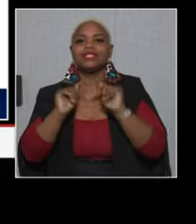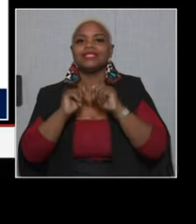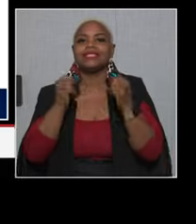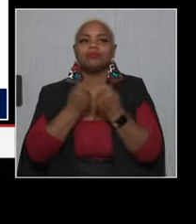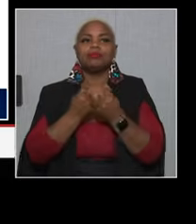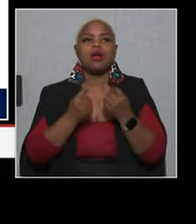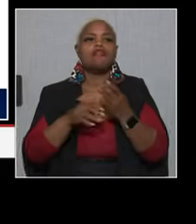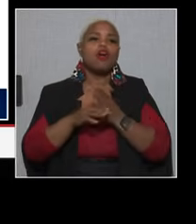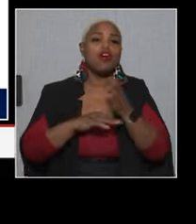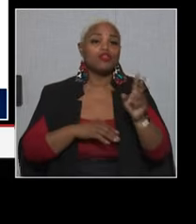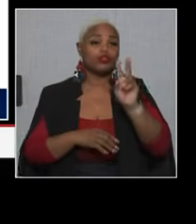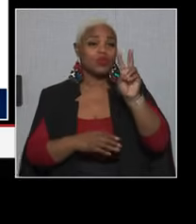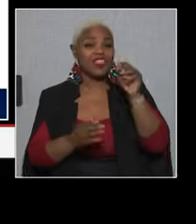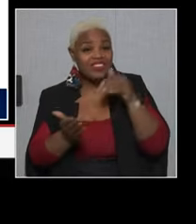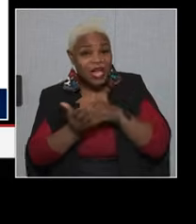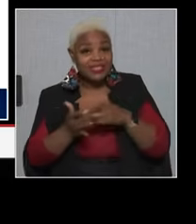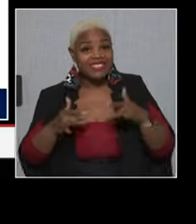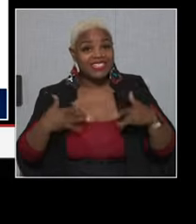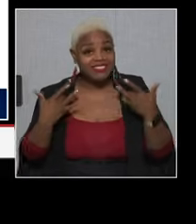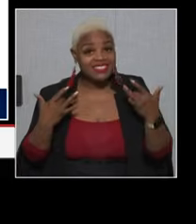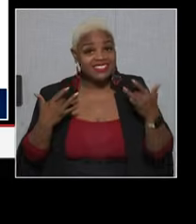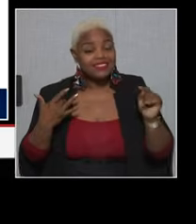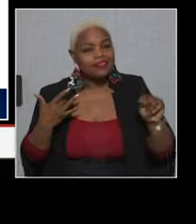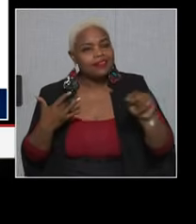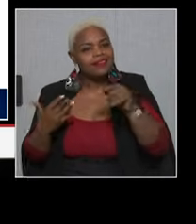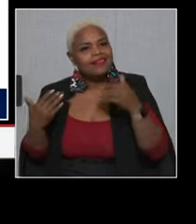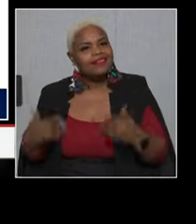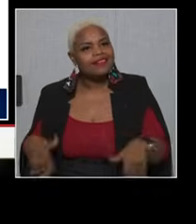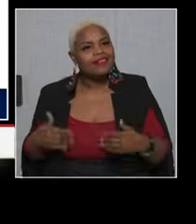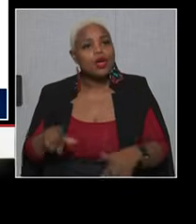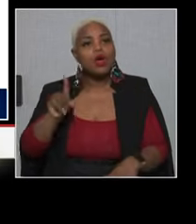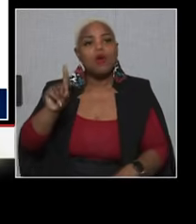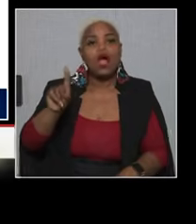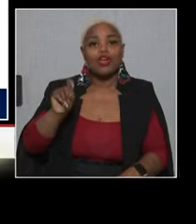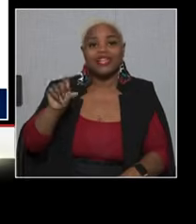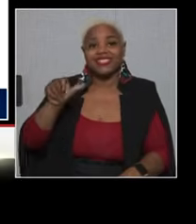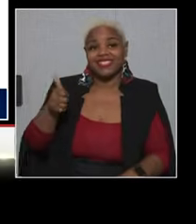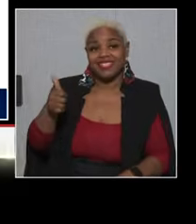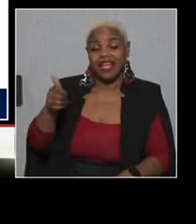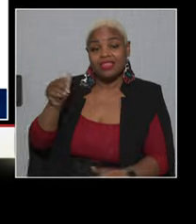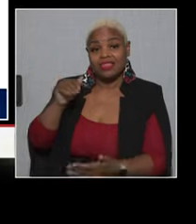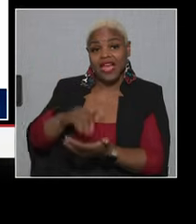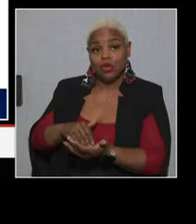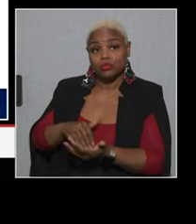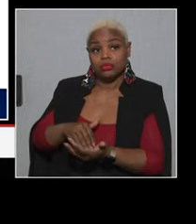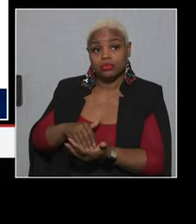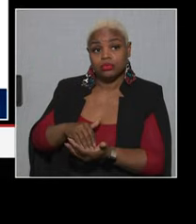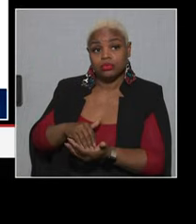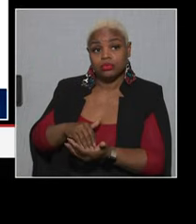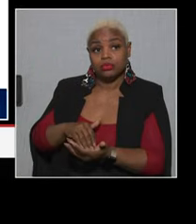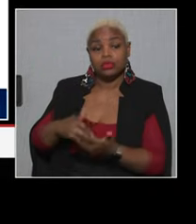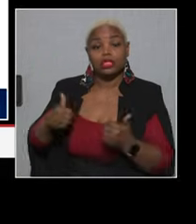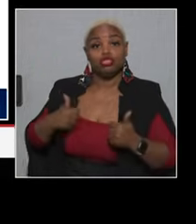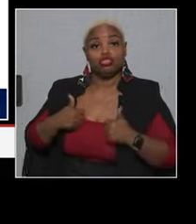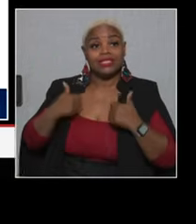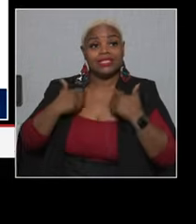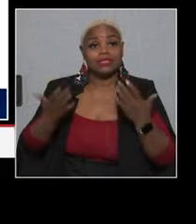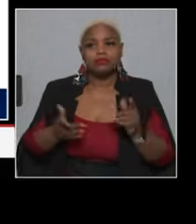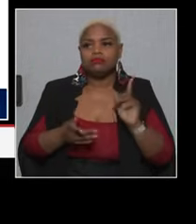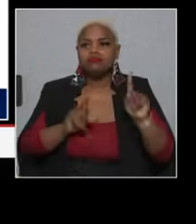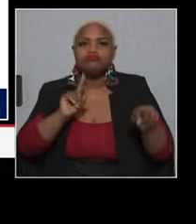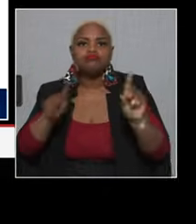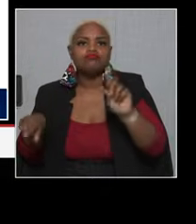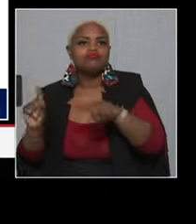were attended by more than 110,000 residents. And I believe that interaction by our commanders and by the members of the